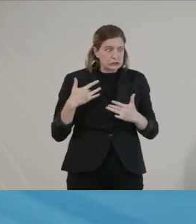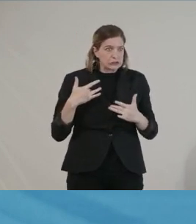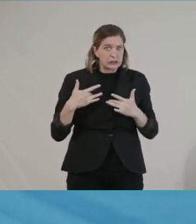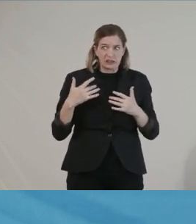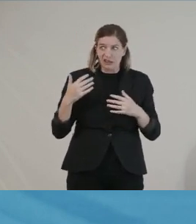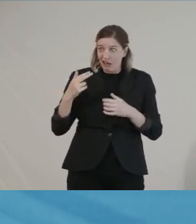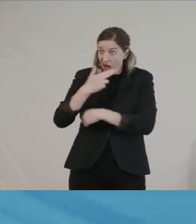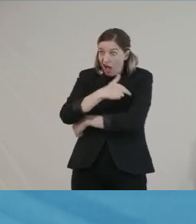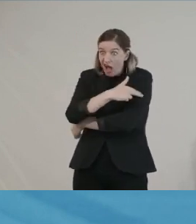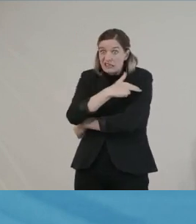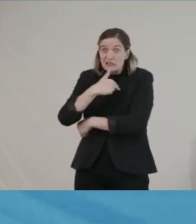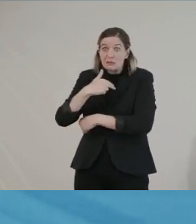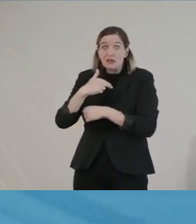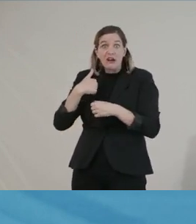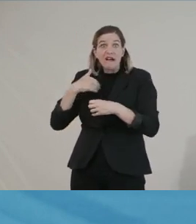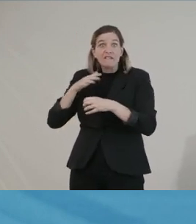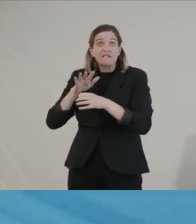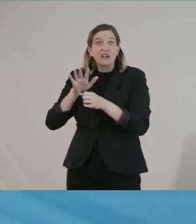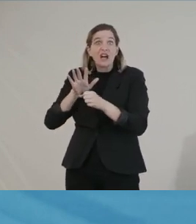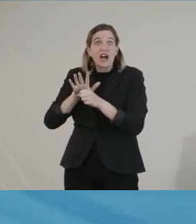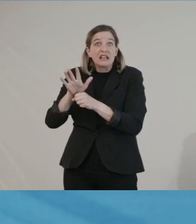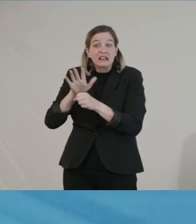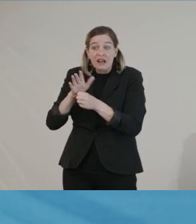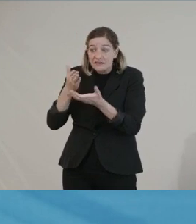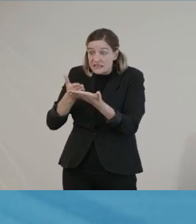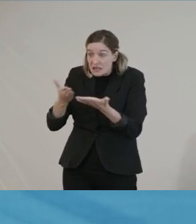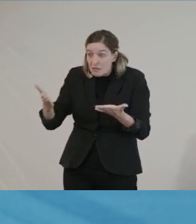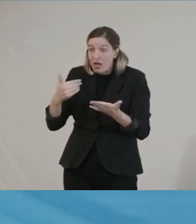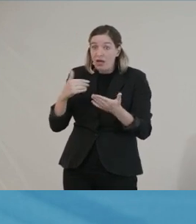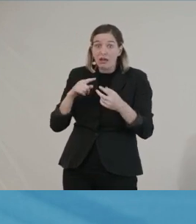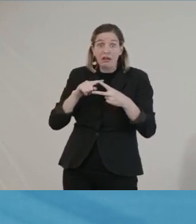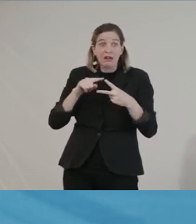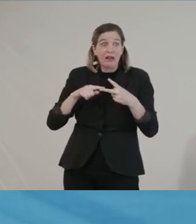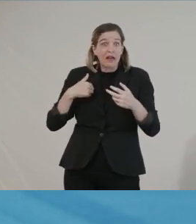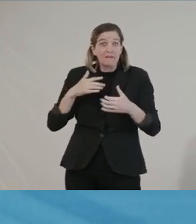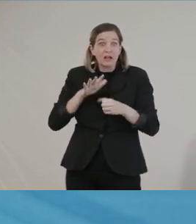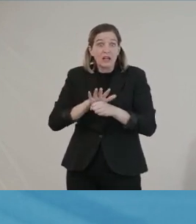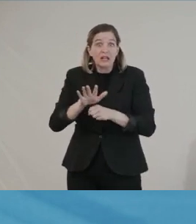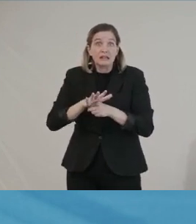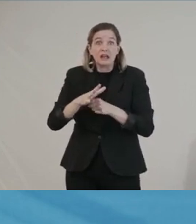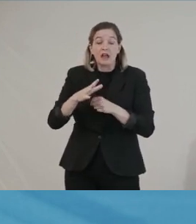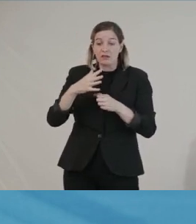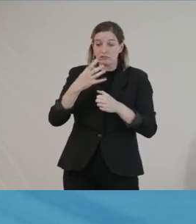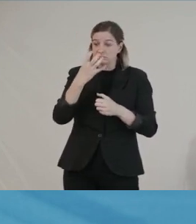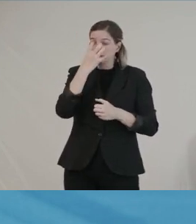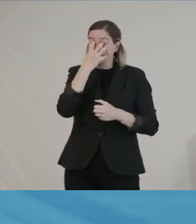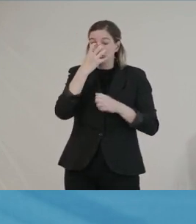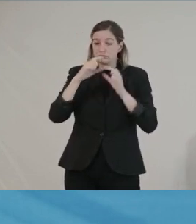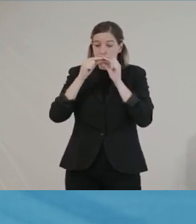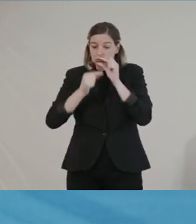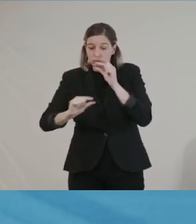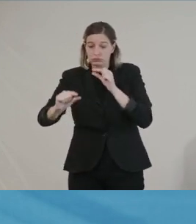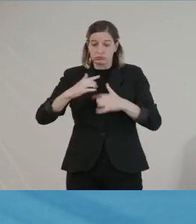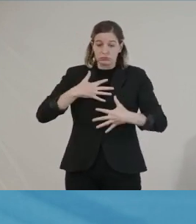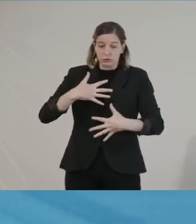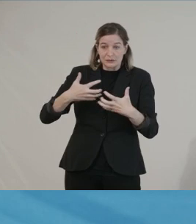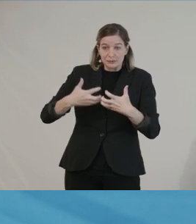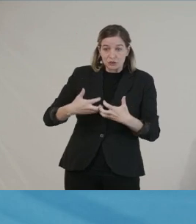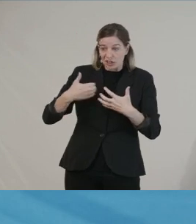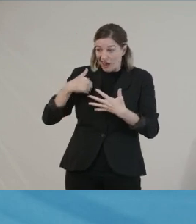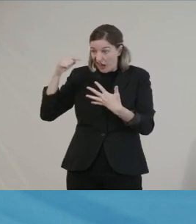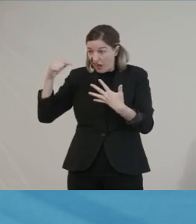supplies? Were there ventilators? While we know that we have our arms around that part of it, and today we do, so we're going